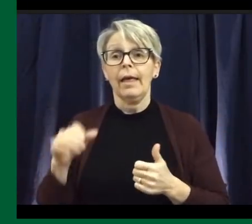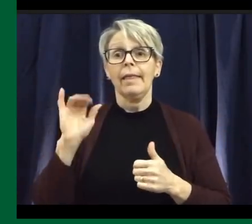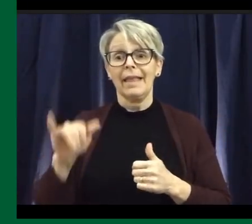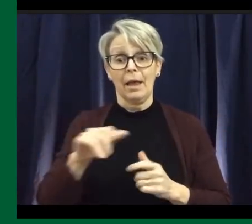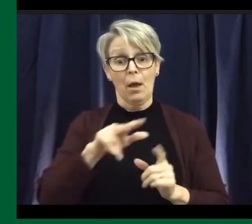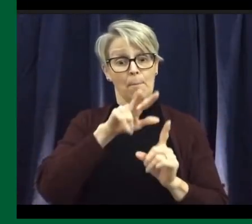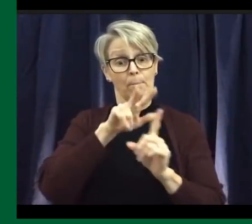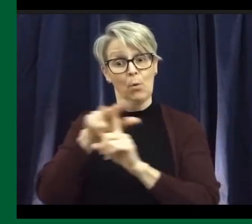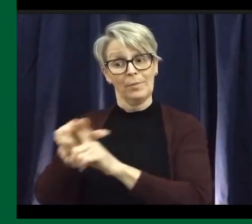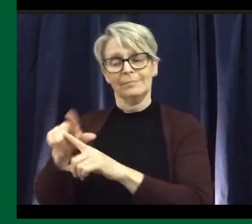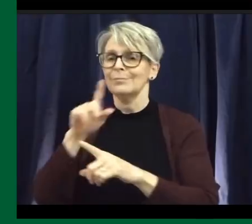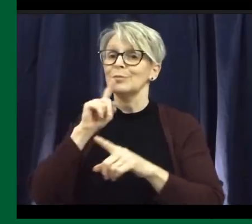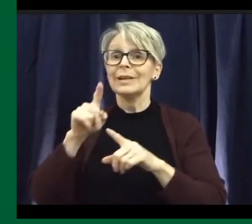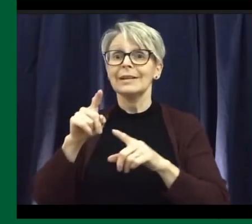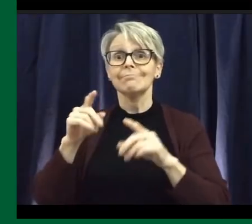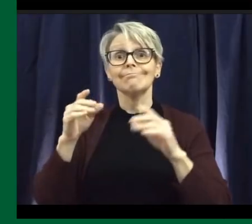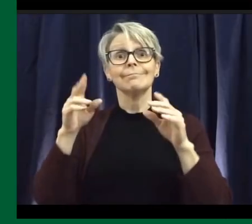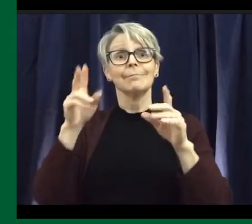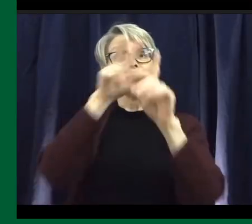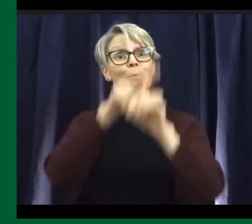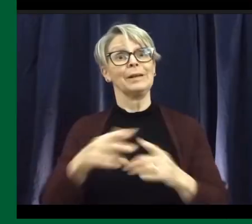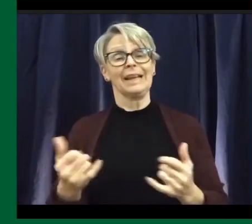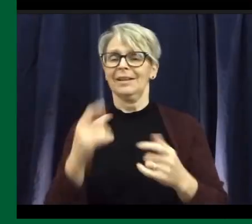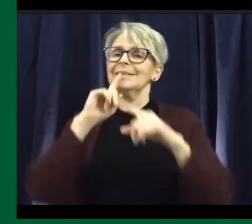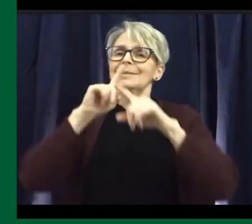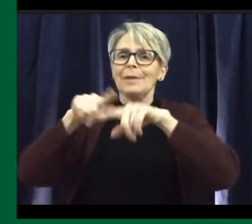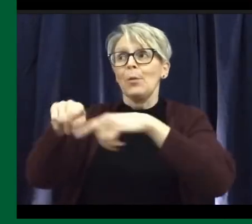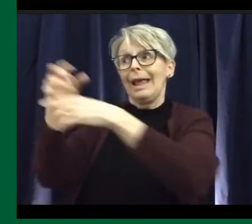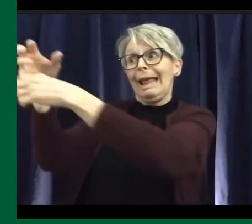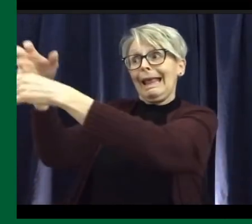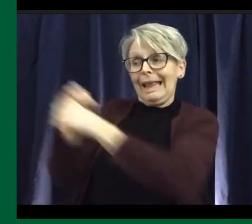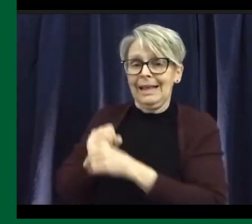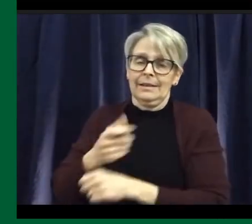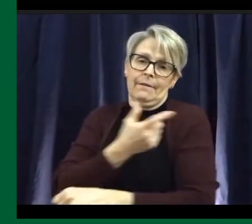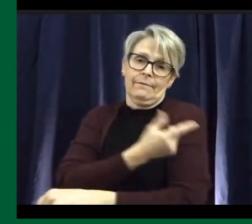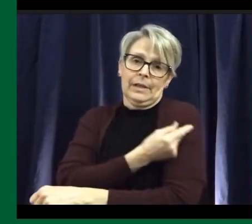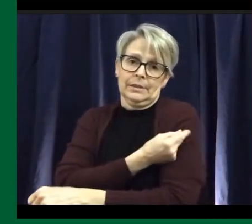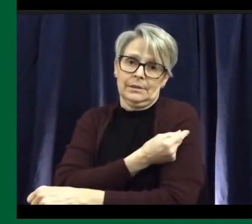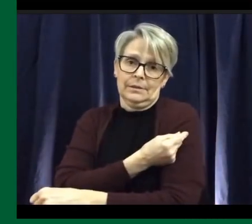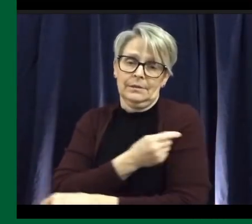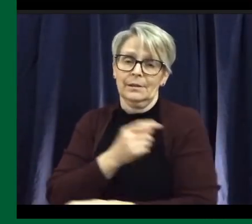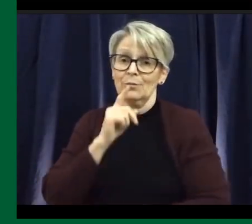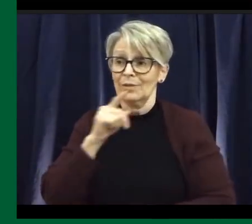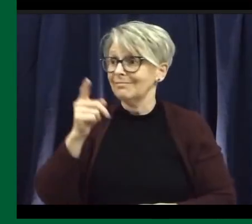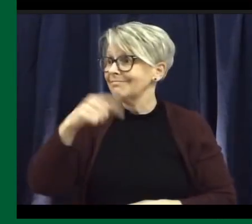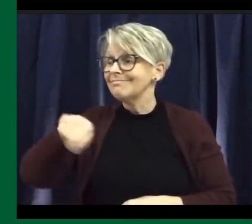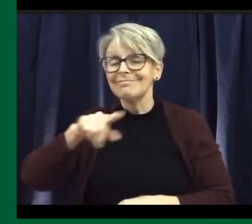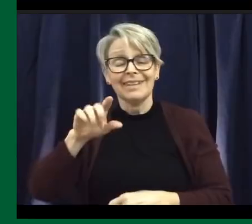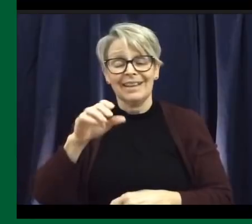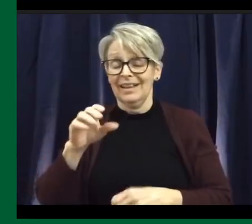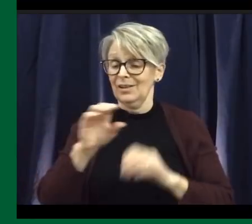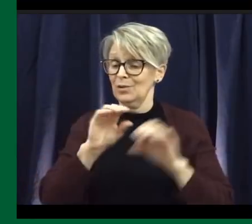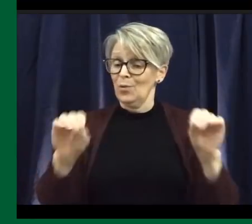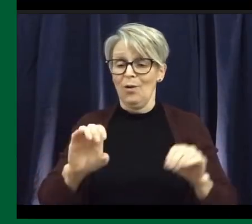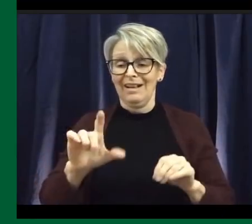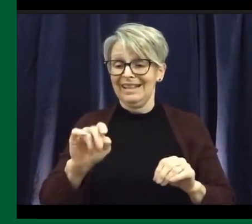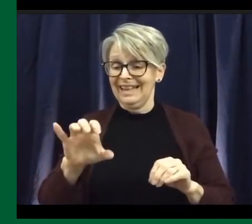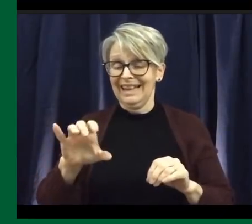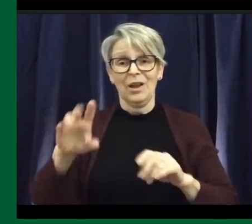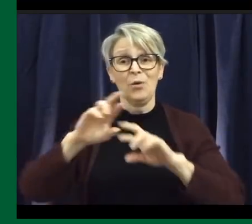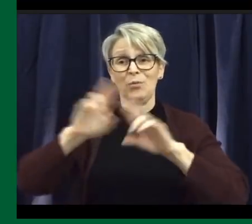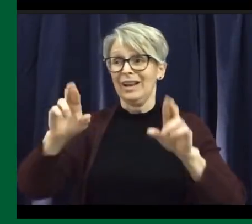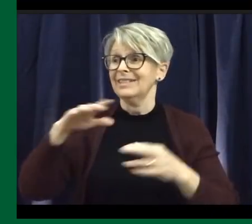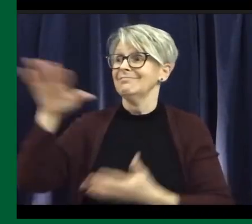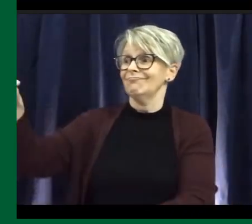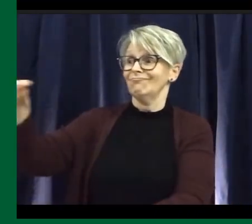driven by vaccine availability. At this time, there isn't a clinic in the province that's able to receive enough vaccine to immunize all residents